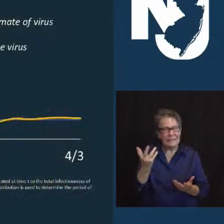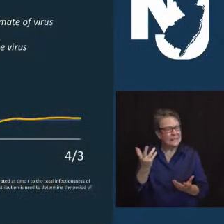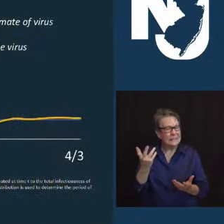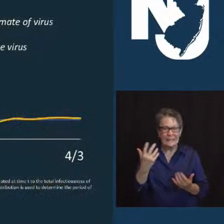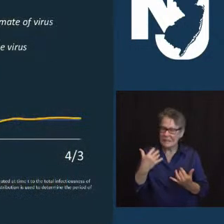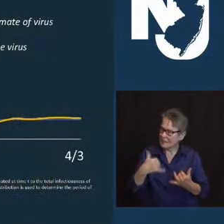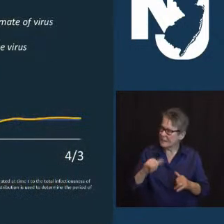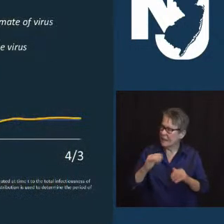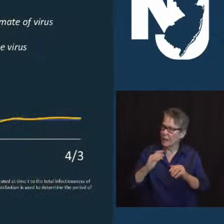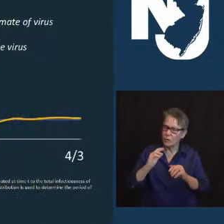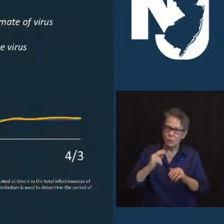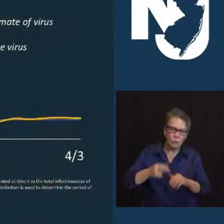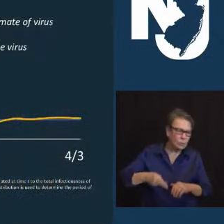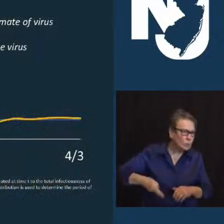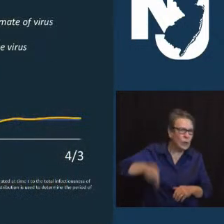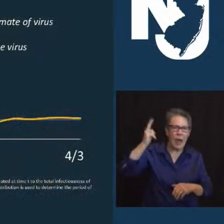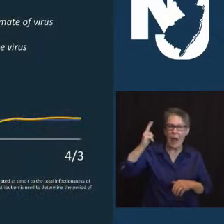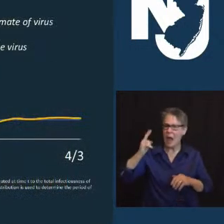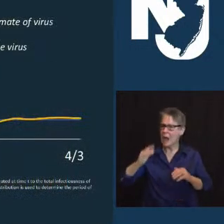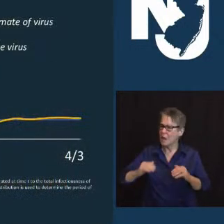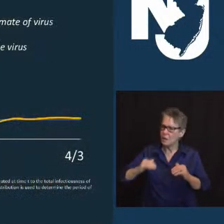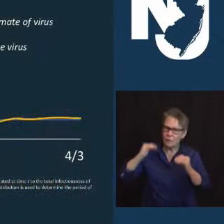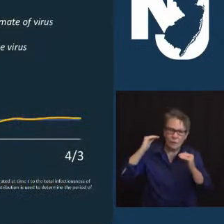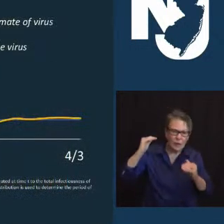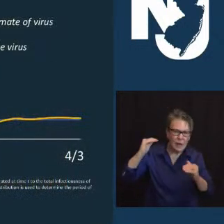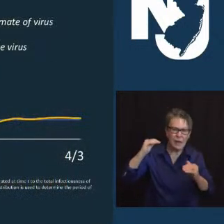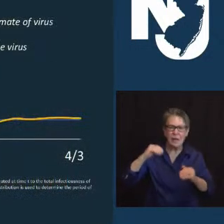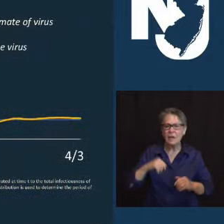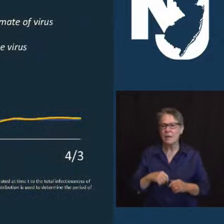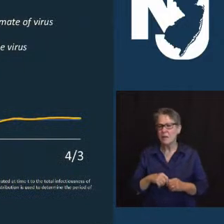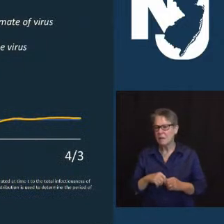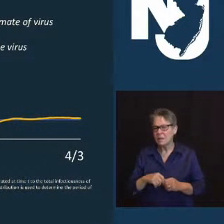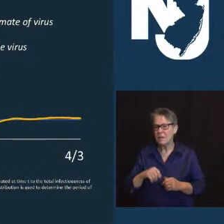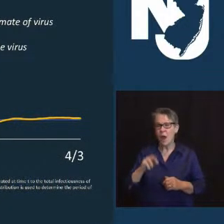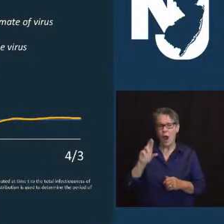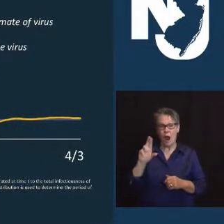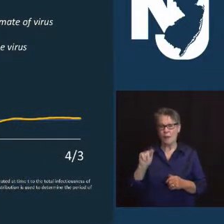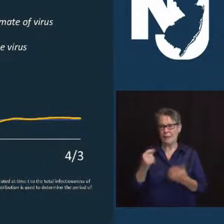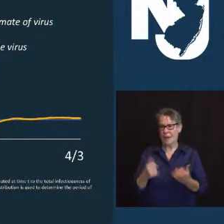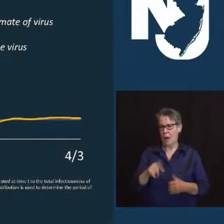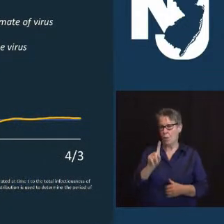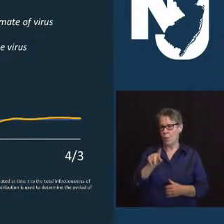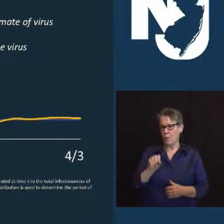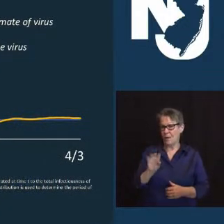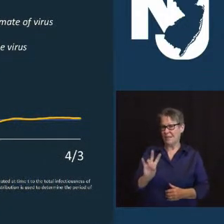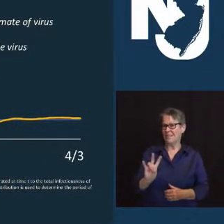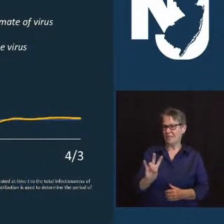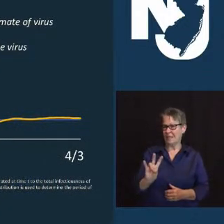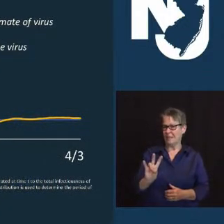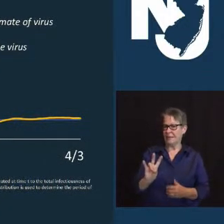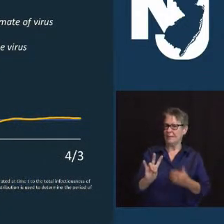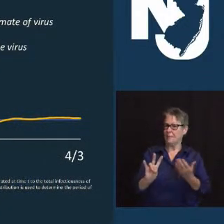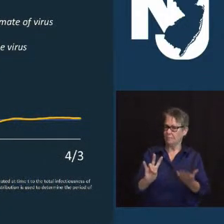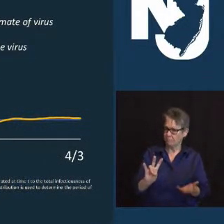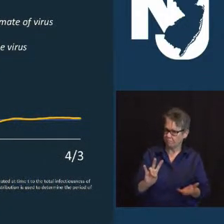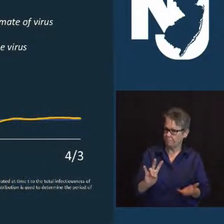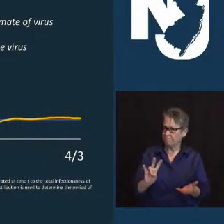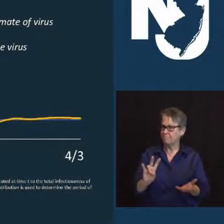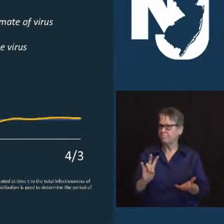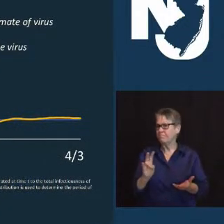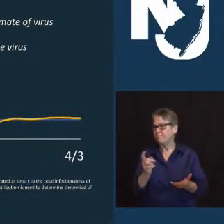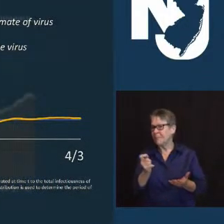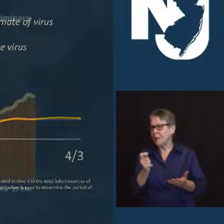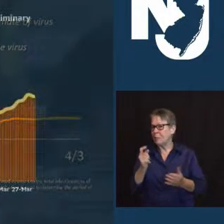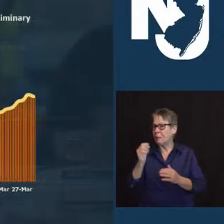is 1.07, down a hair, Judy, over the past couple of days. It had been at 108, I think, for 4 or 5 days in a row there. In